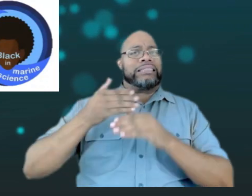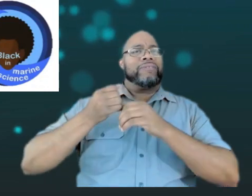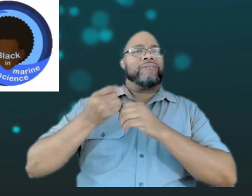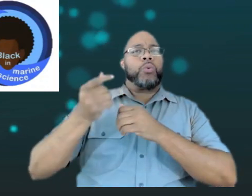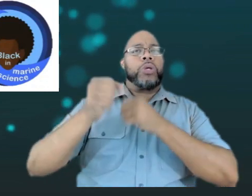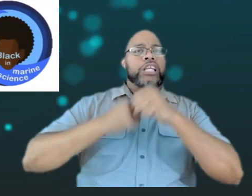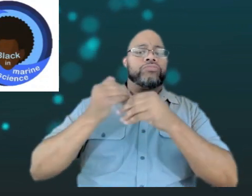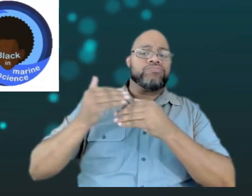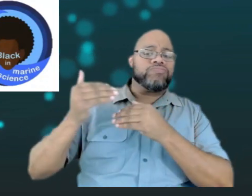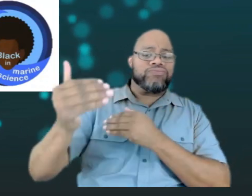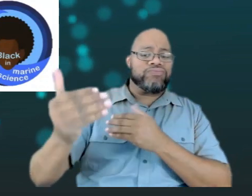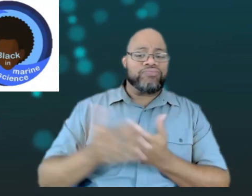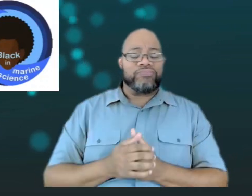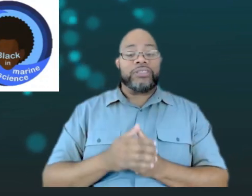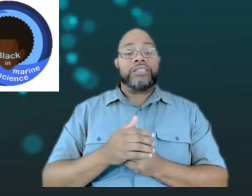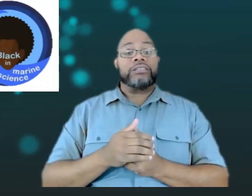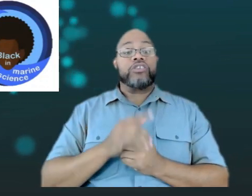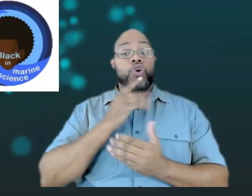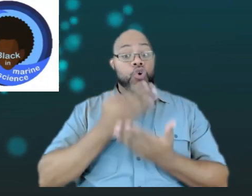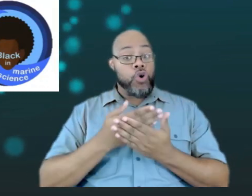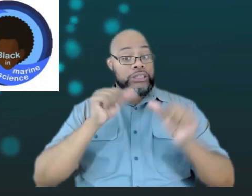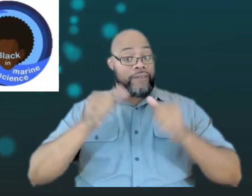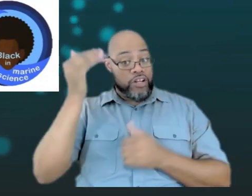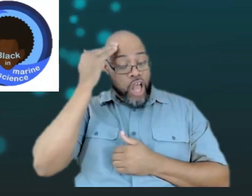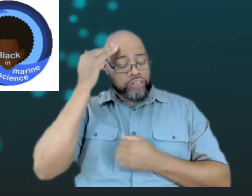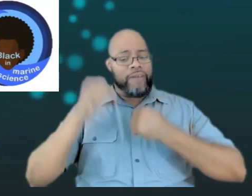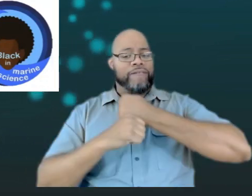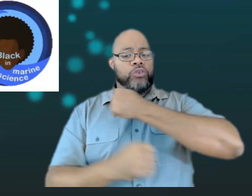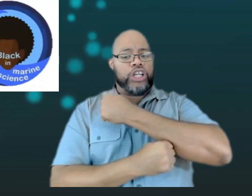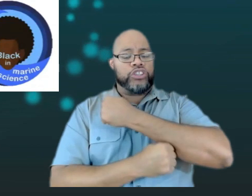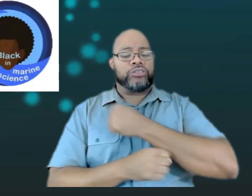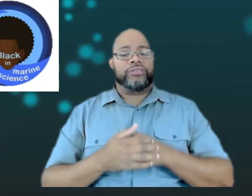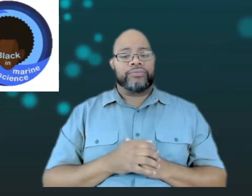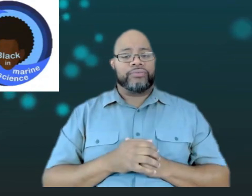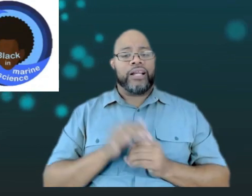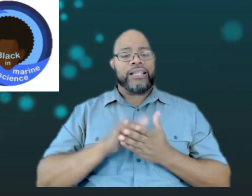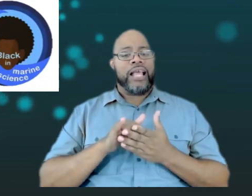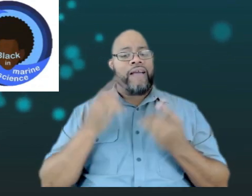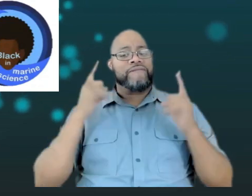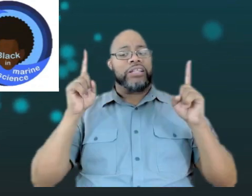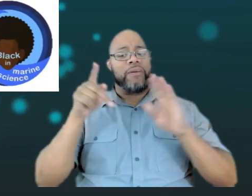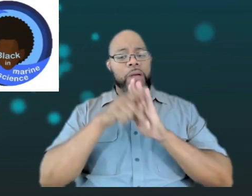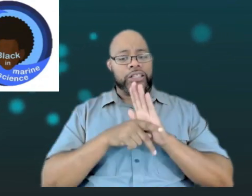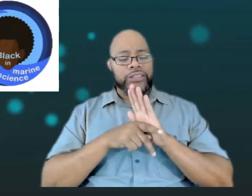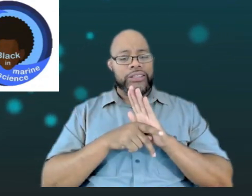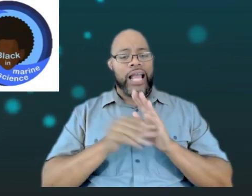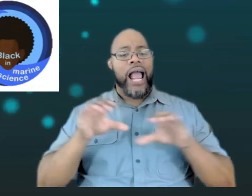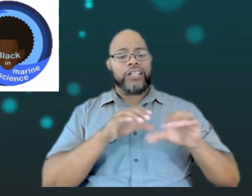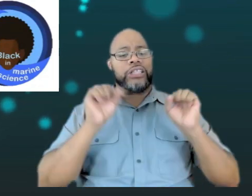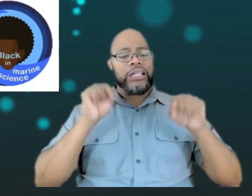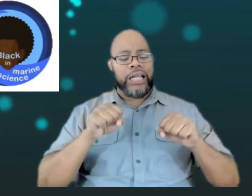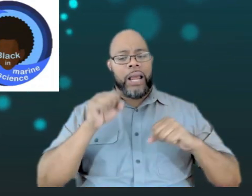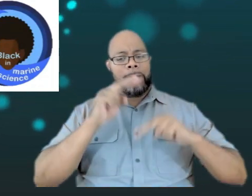years. And sound scientific knowledge is the foundation upon which effective policies and actions